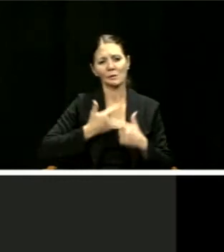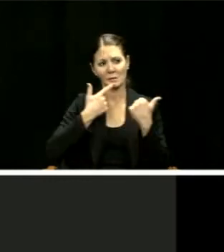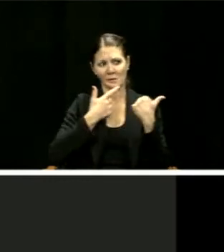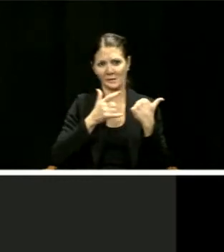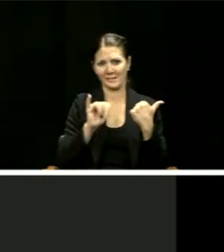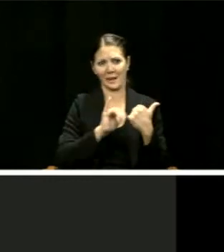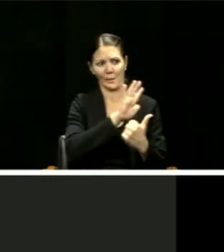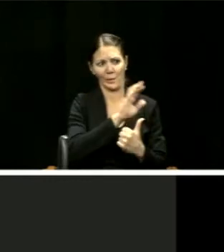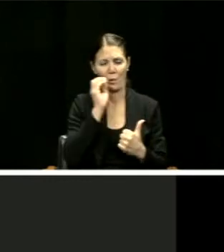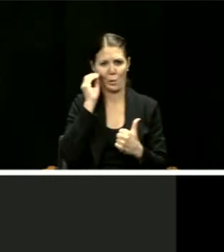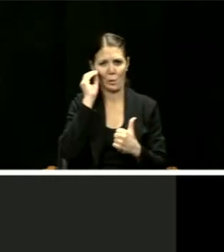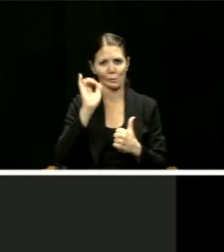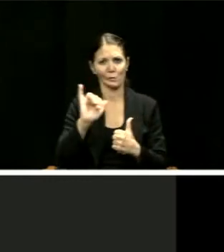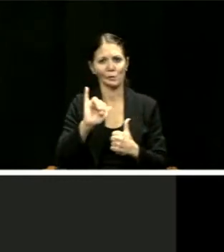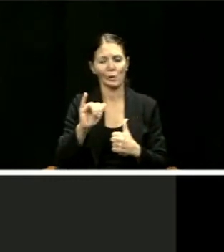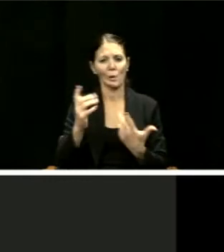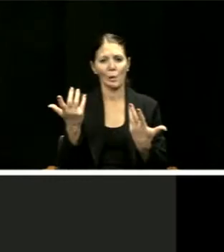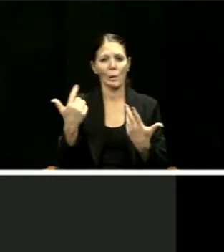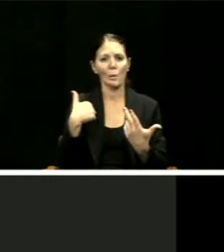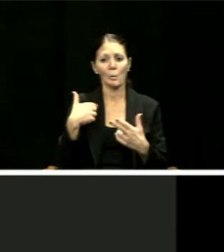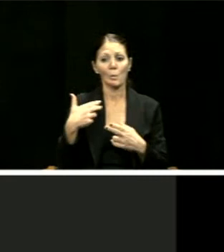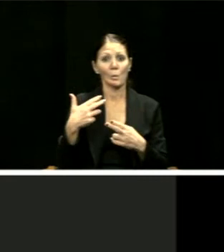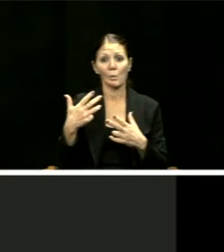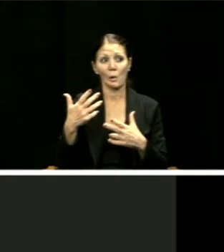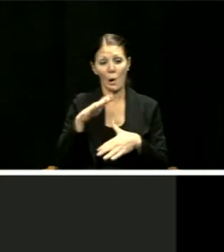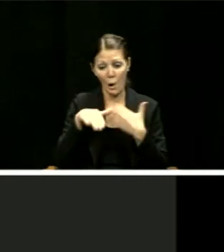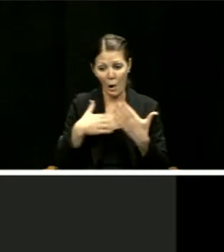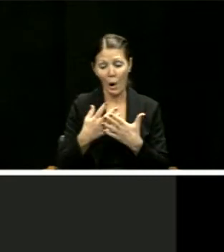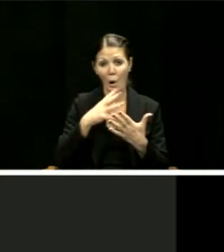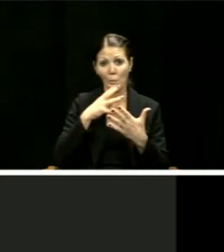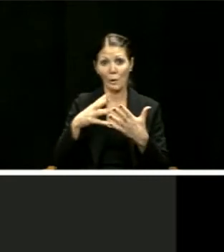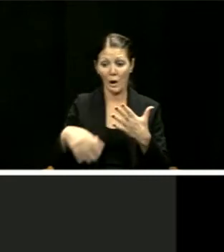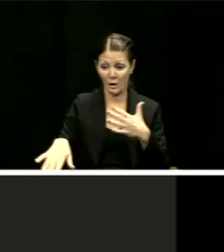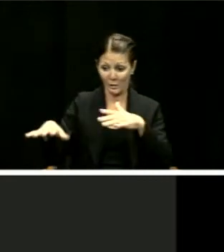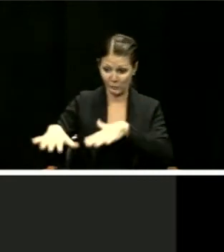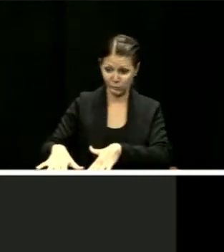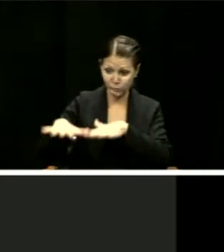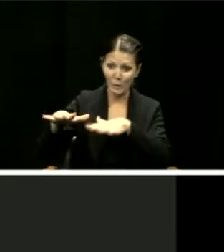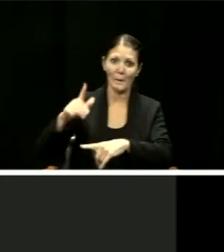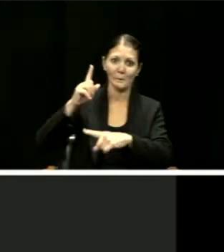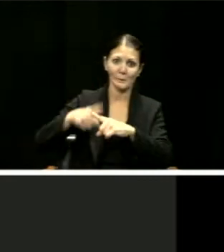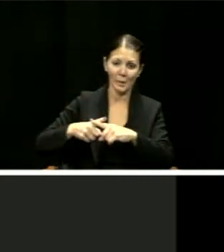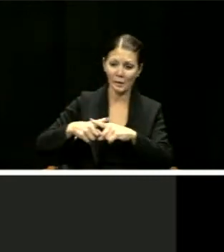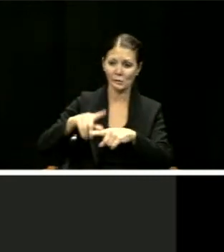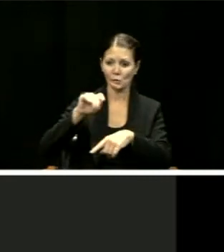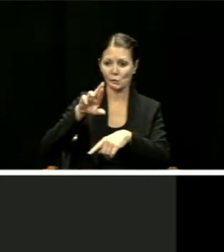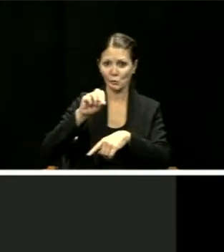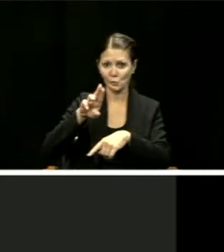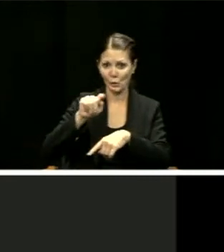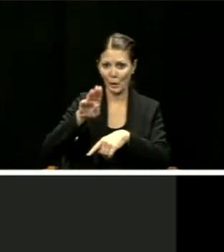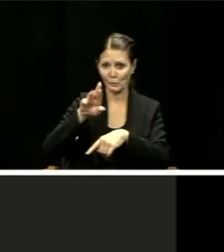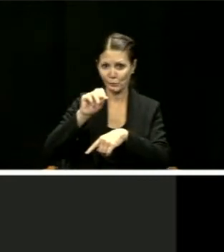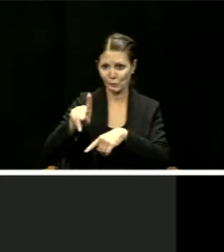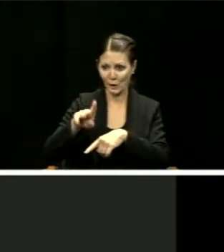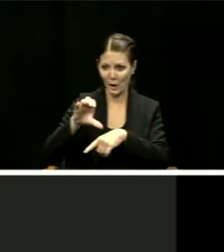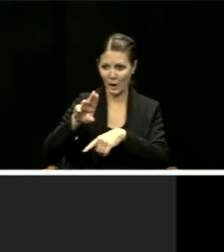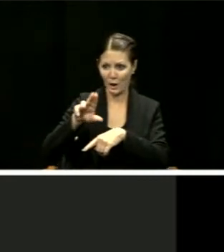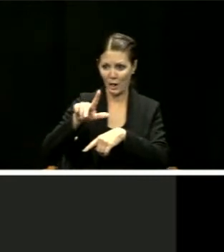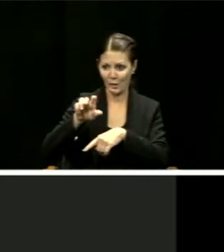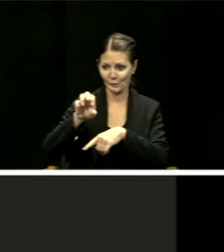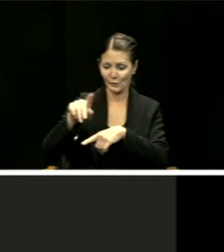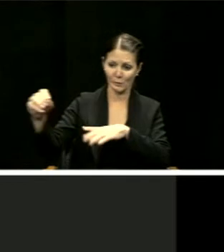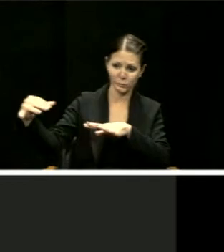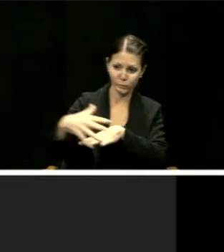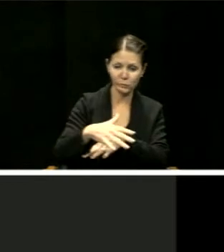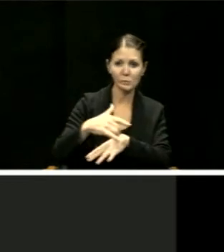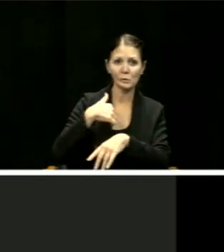well. We caught all that water on top of, the Trout Brook culvert that we have as well. So